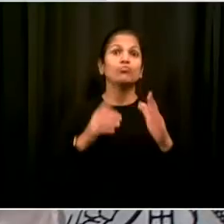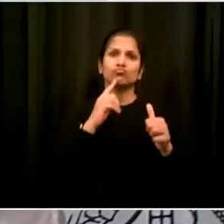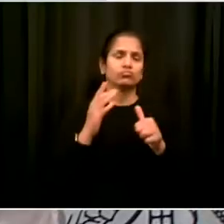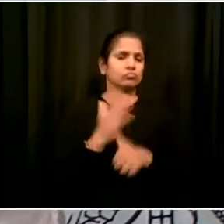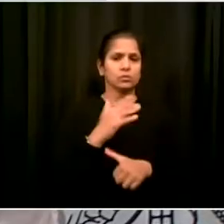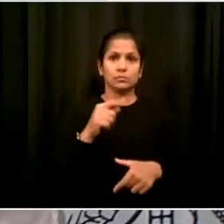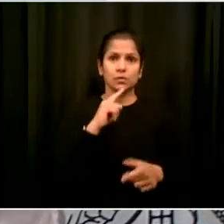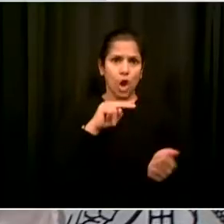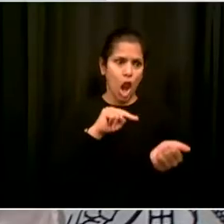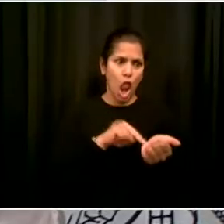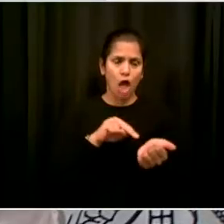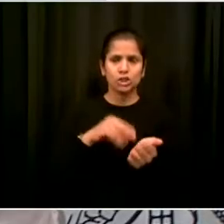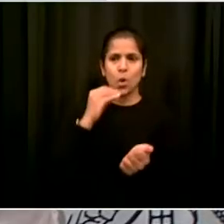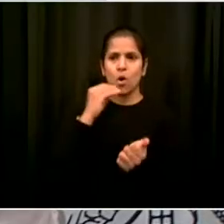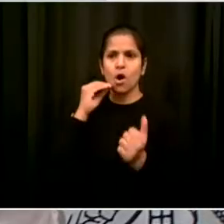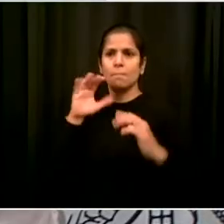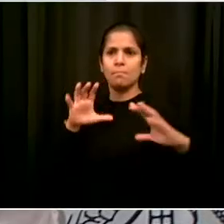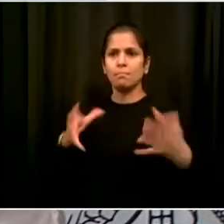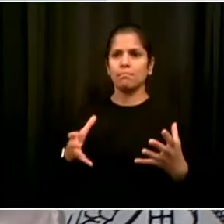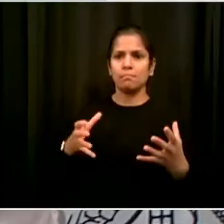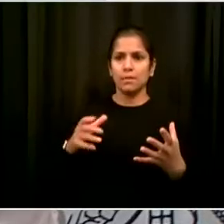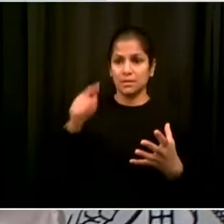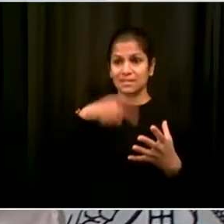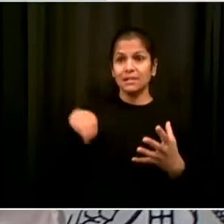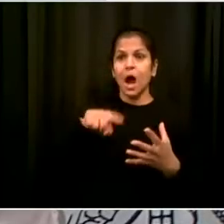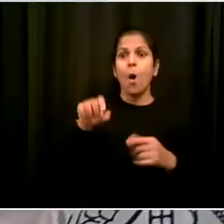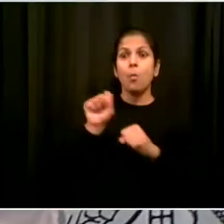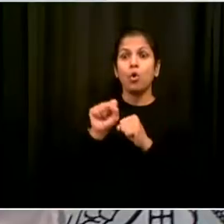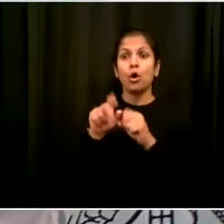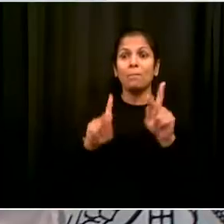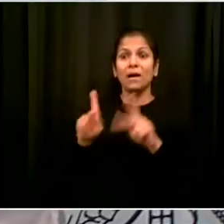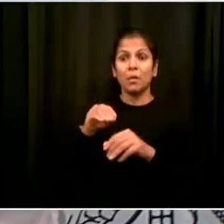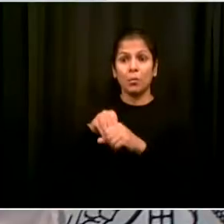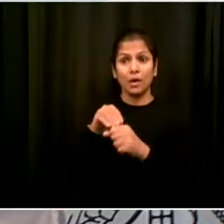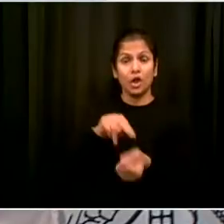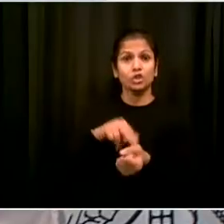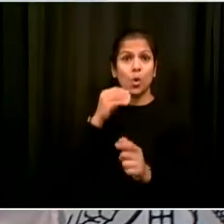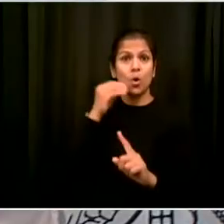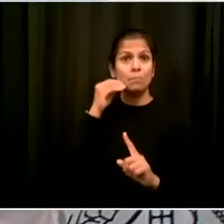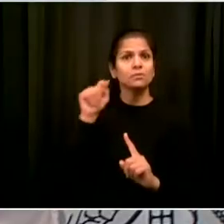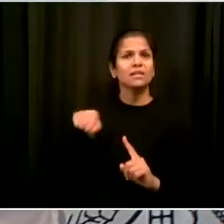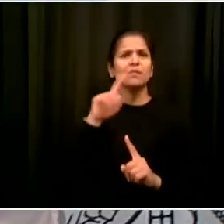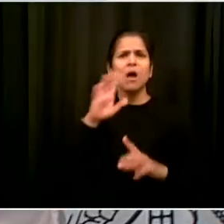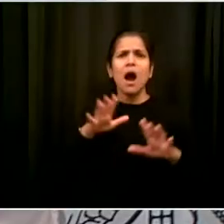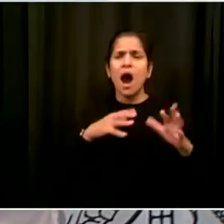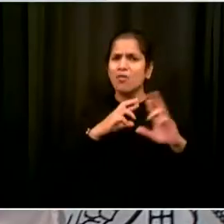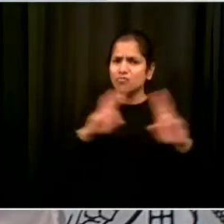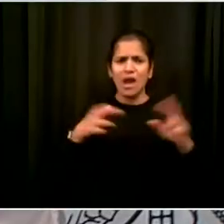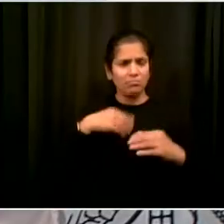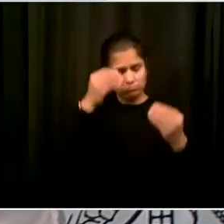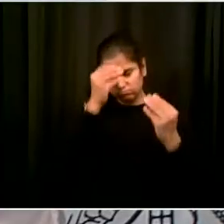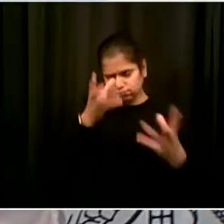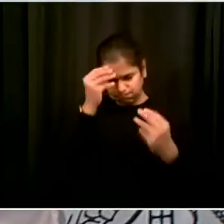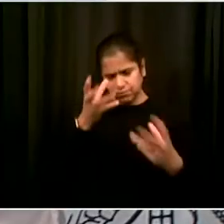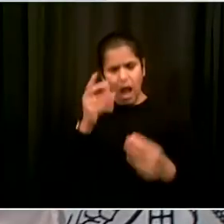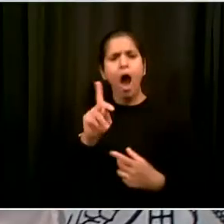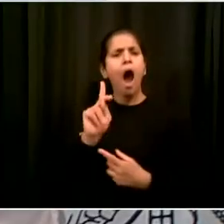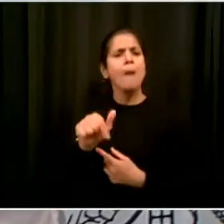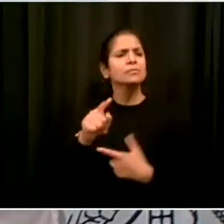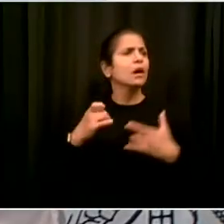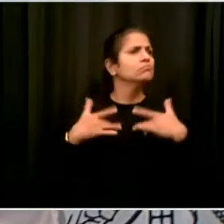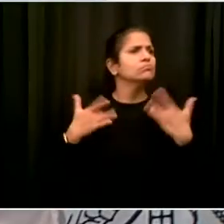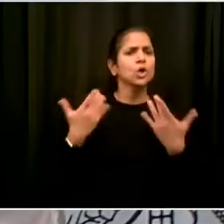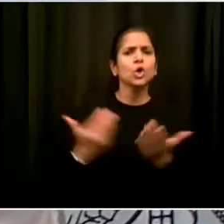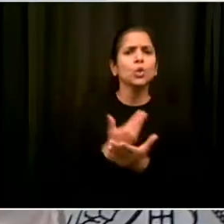the status of the vaccine and who's next and how it's going to work. I would never ask New Yorkers to be patient. We're not a